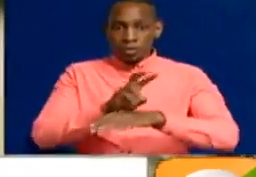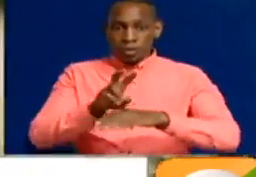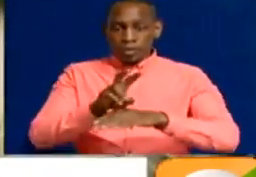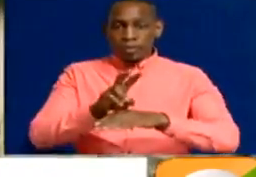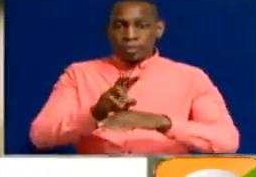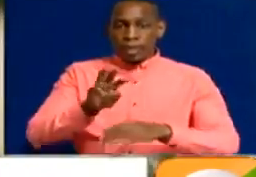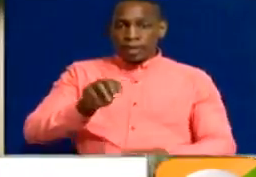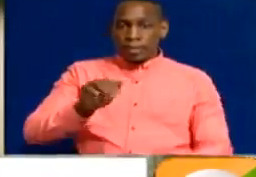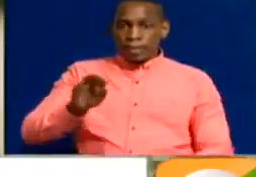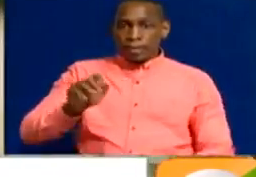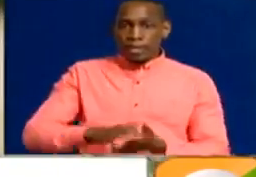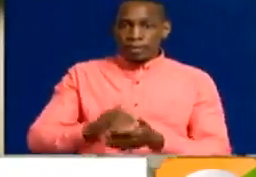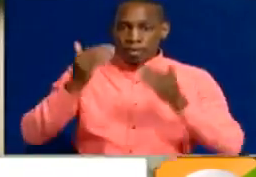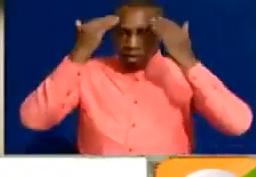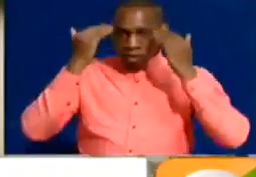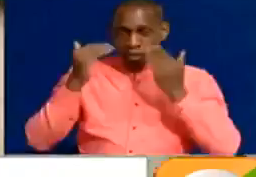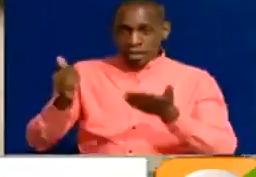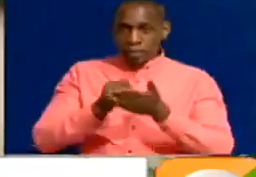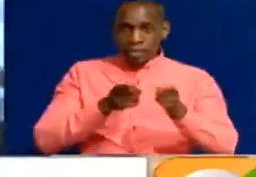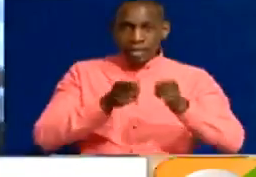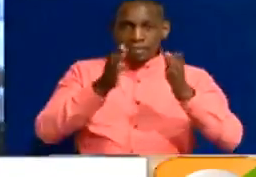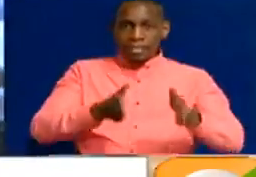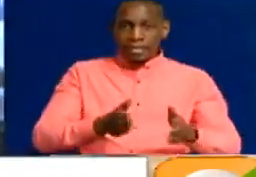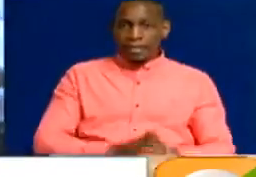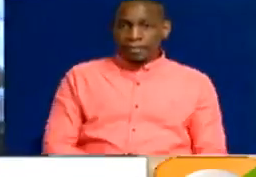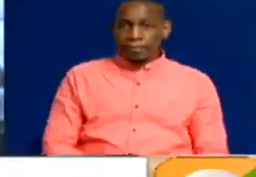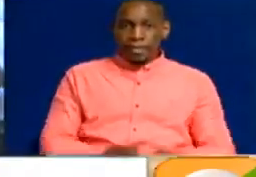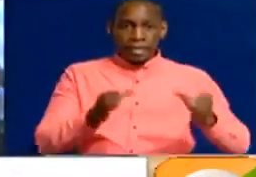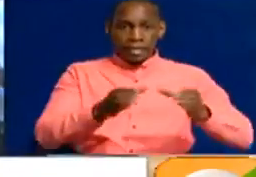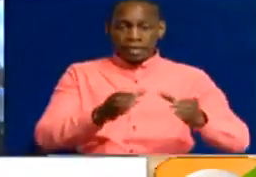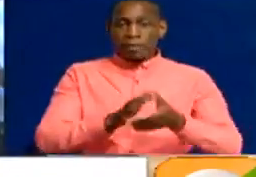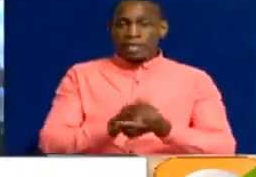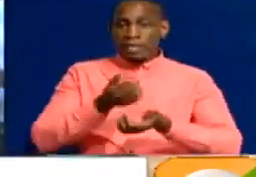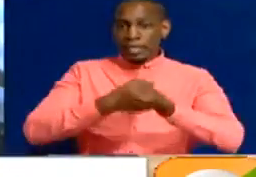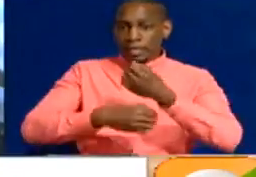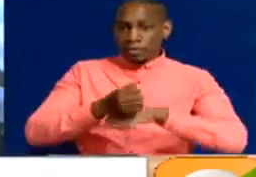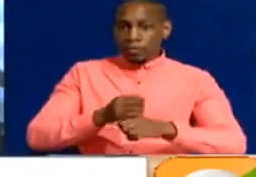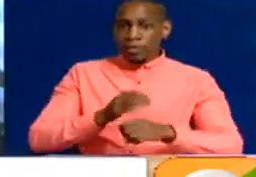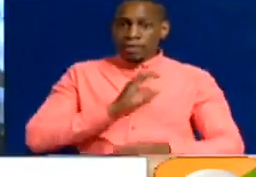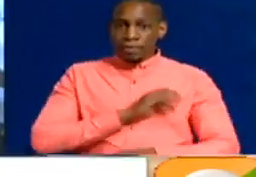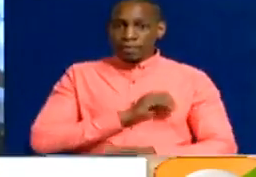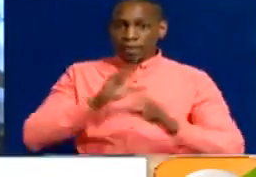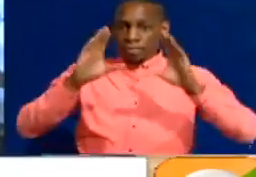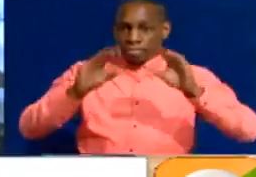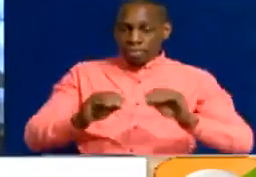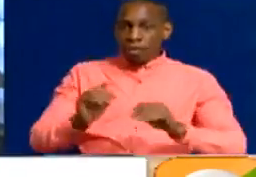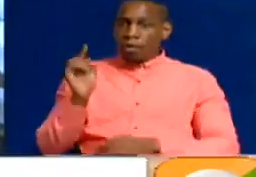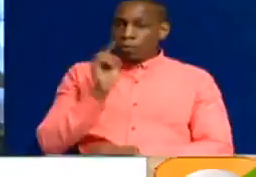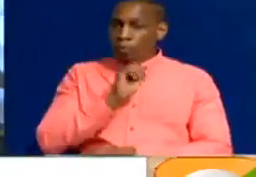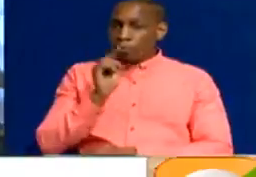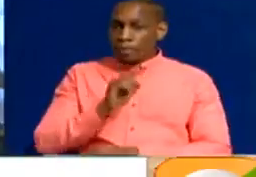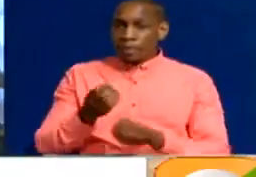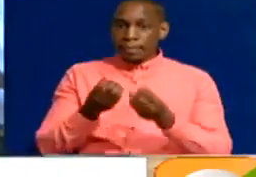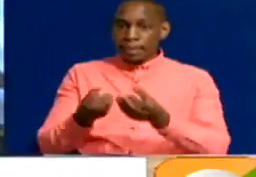Kereto Marima, a court-appointed administrator. The company moving in today to allay fears currently rife among